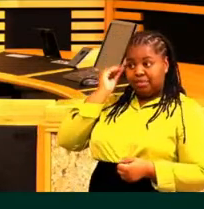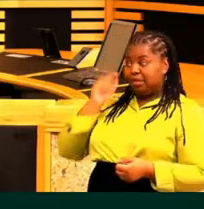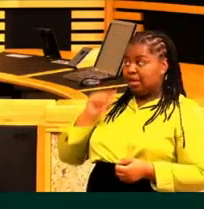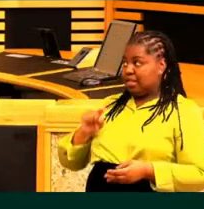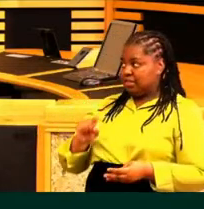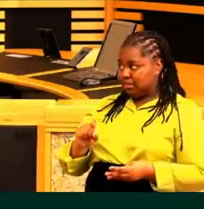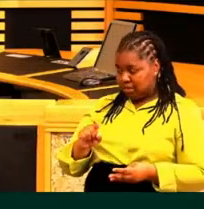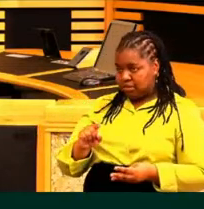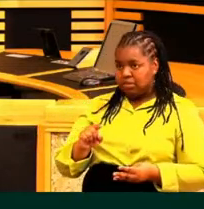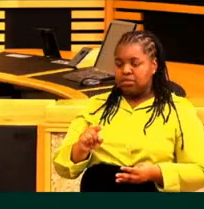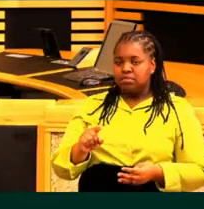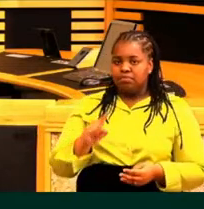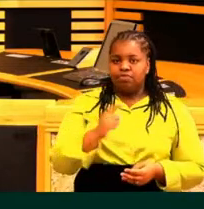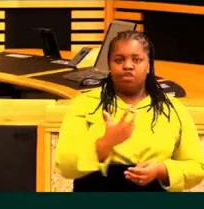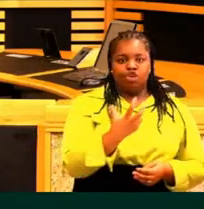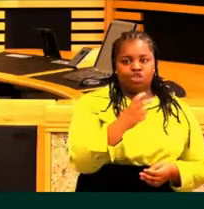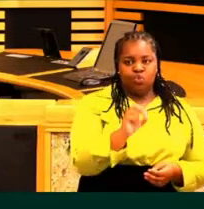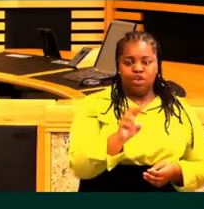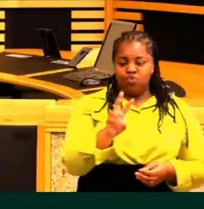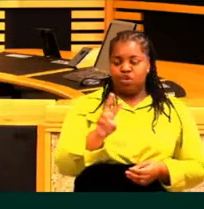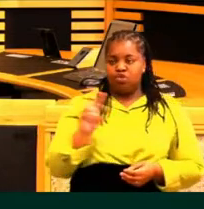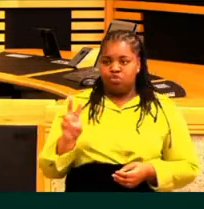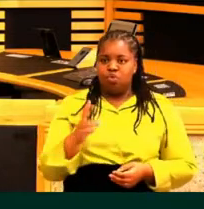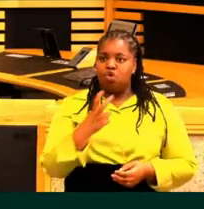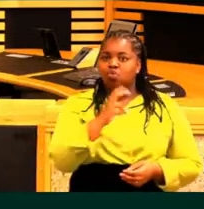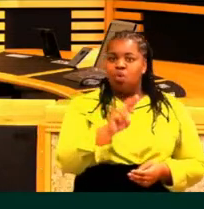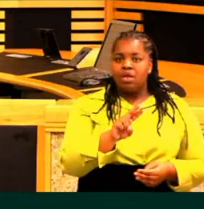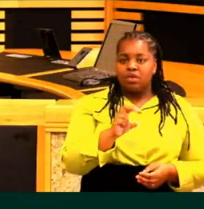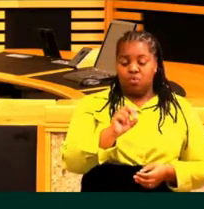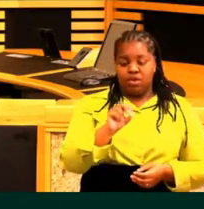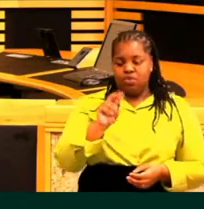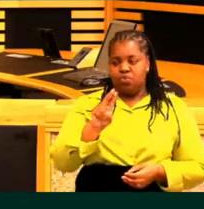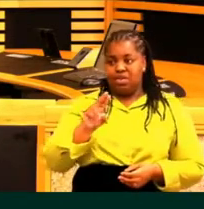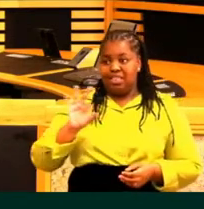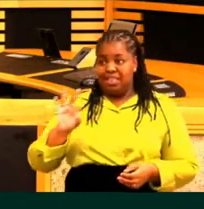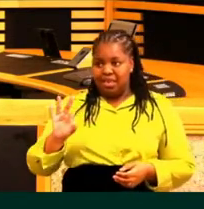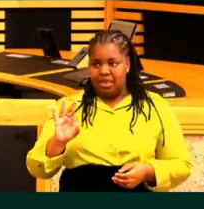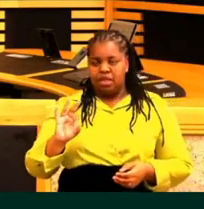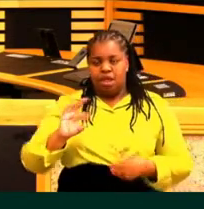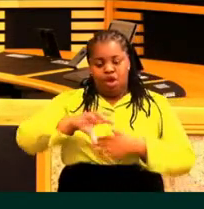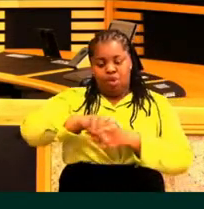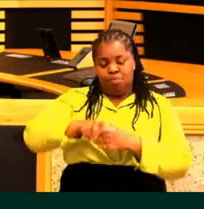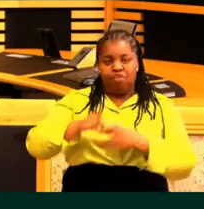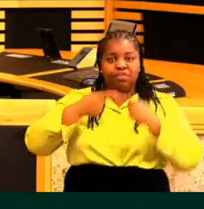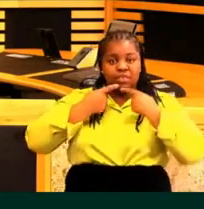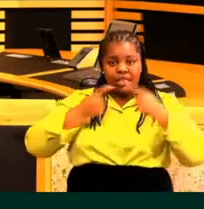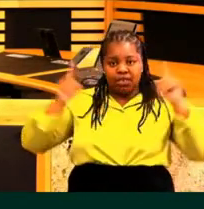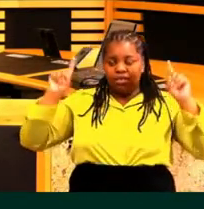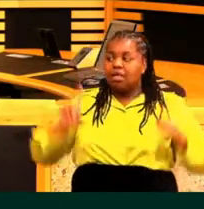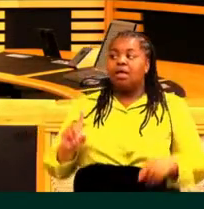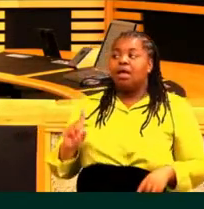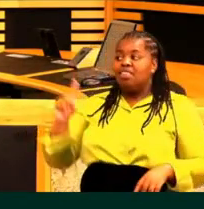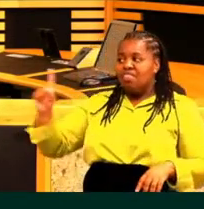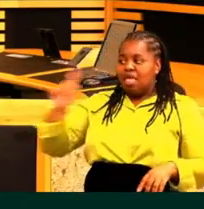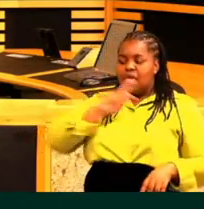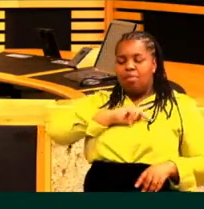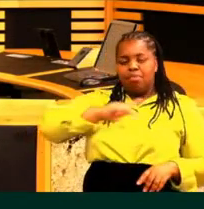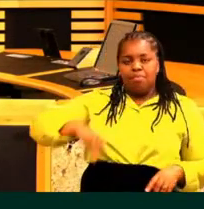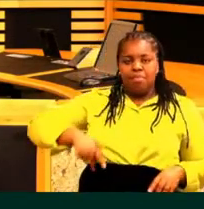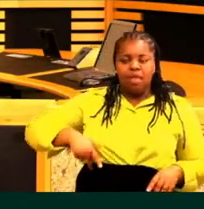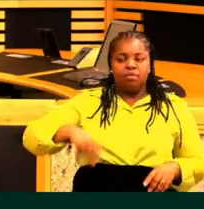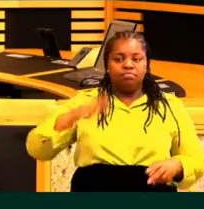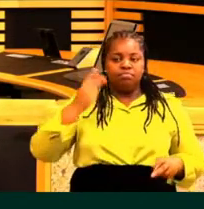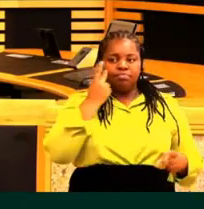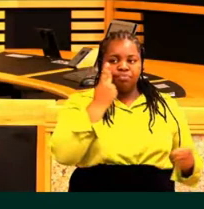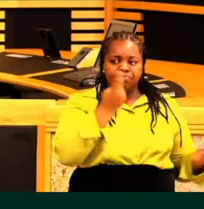both 2022 and the 2023 state of the province are trash The Honorable Premier reflected and